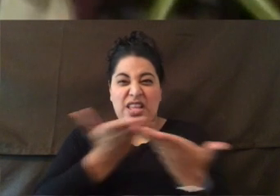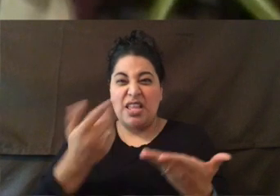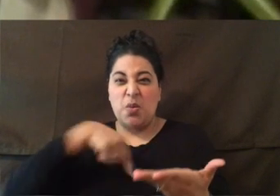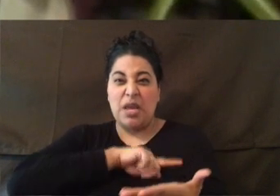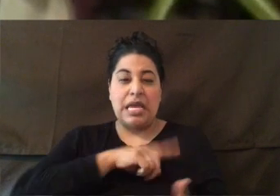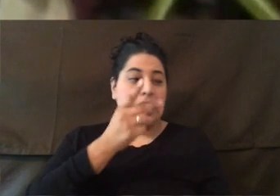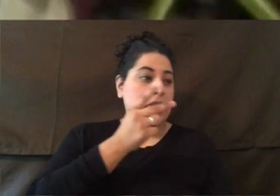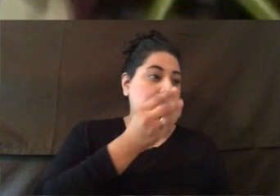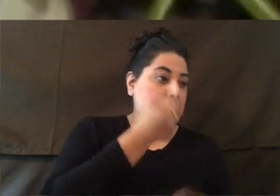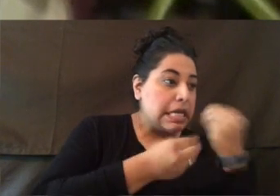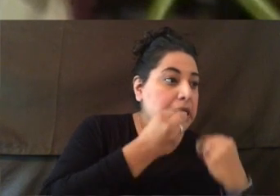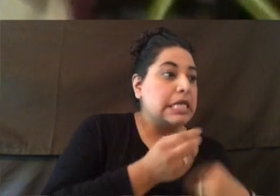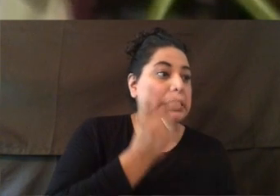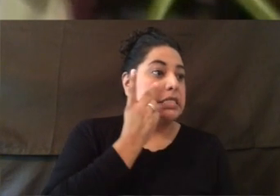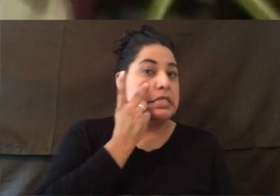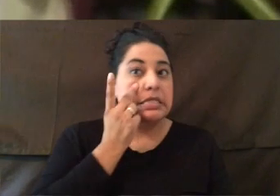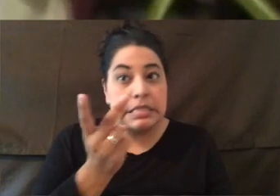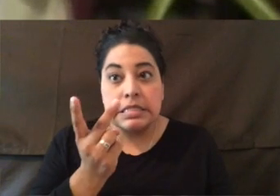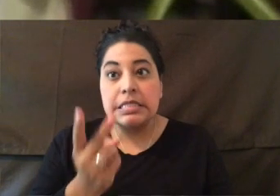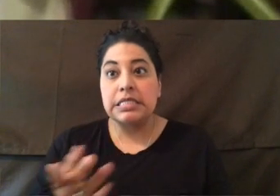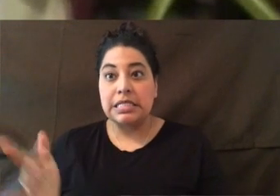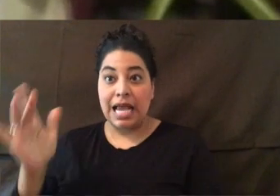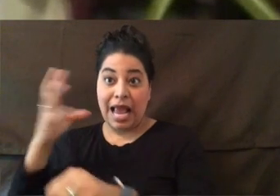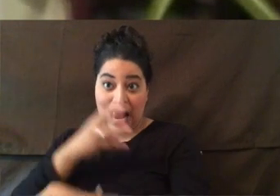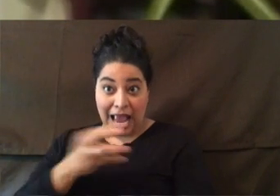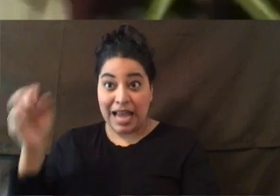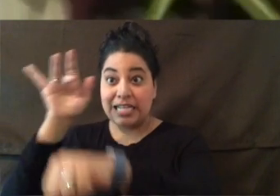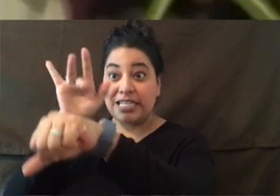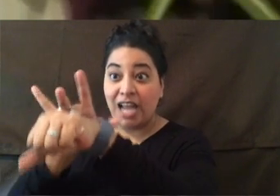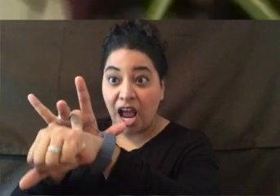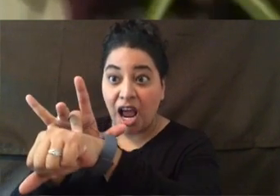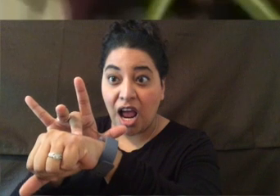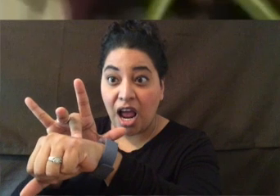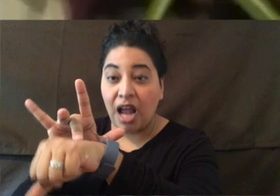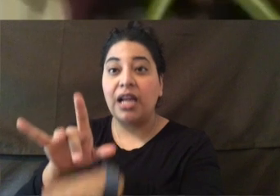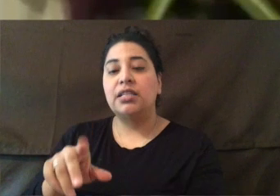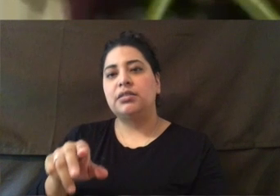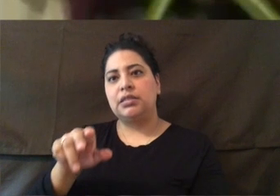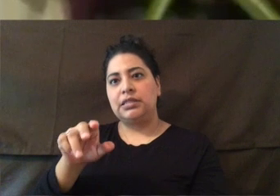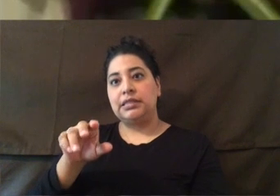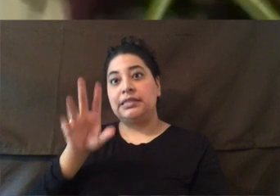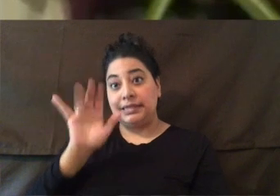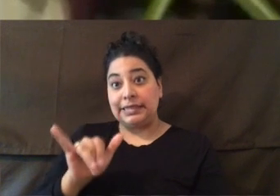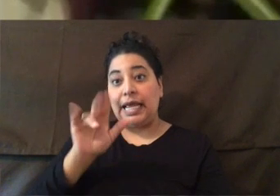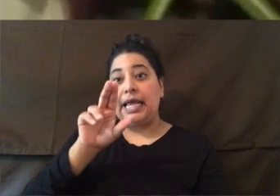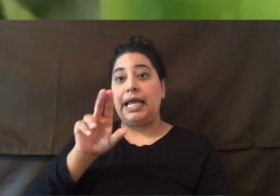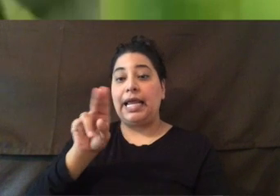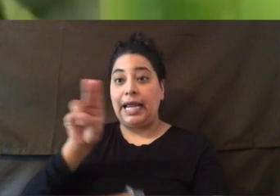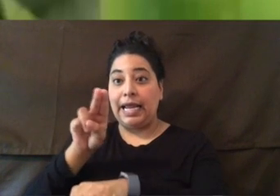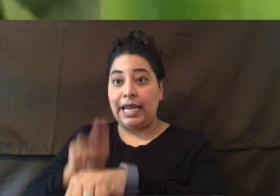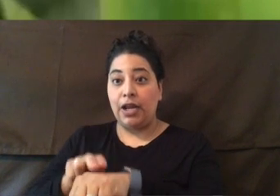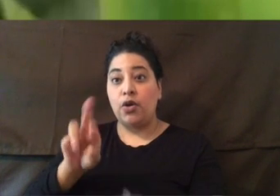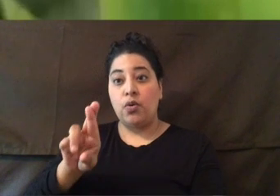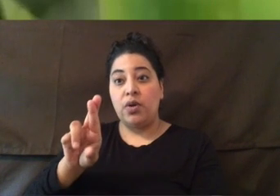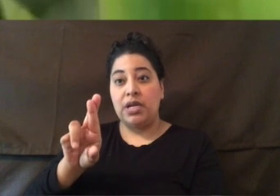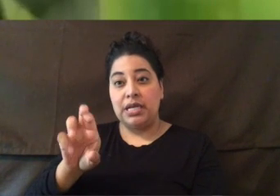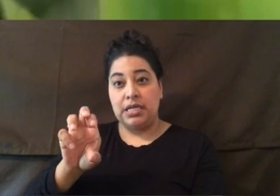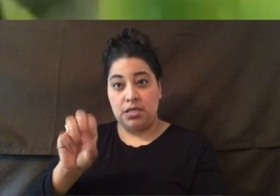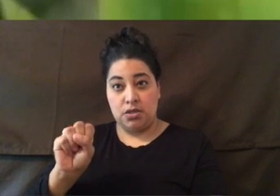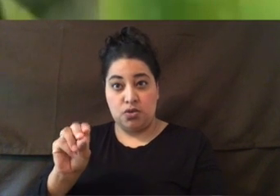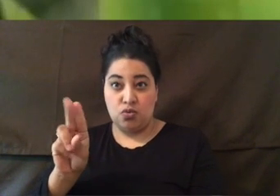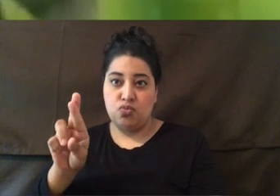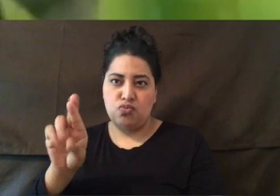Almost everything we eat, see, and touch is a natural resource. As we